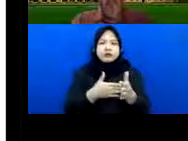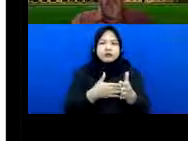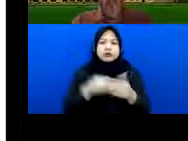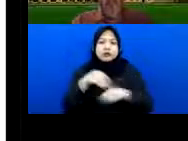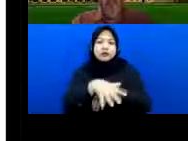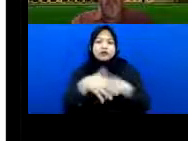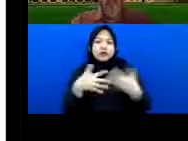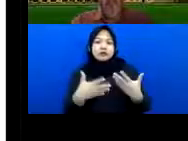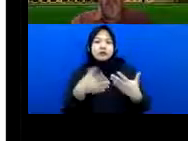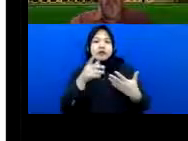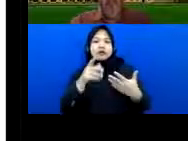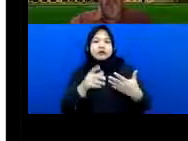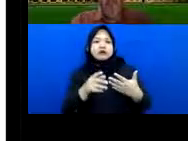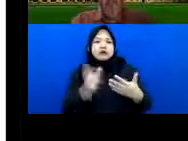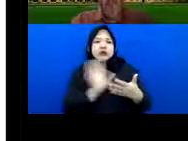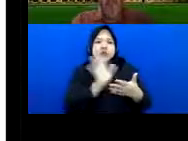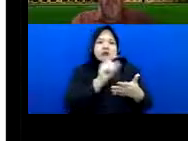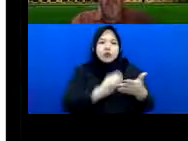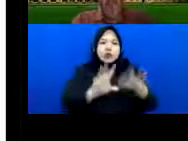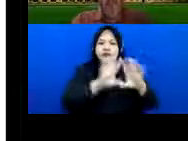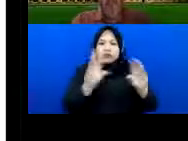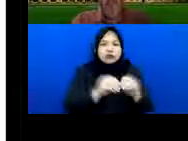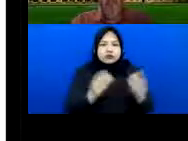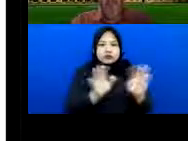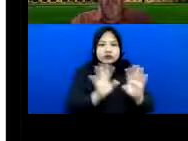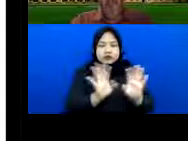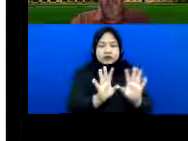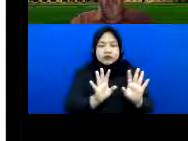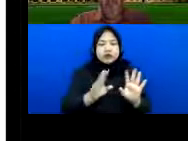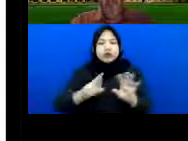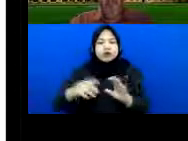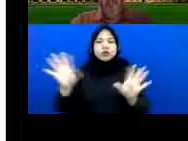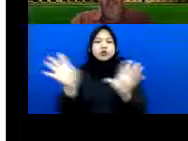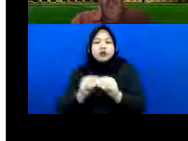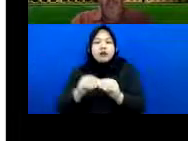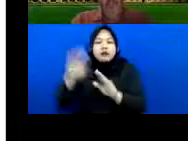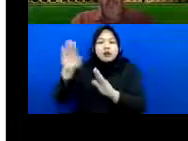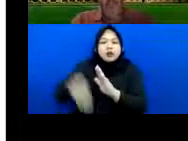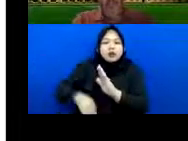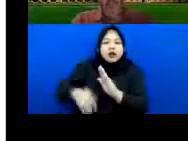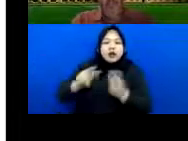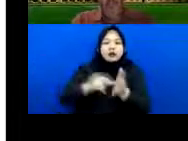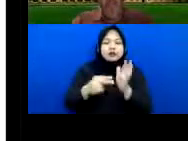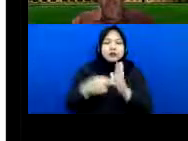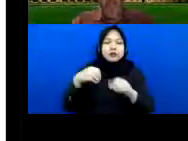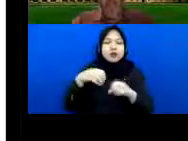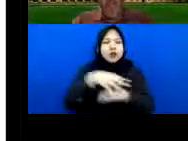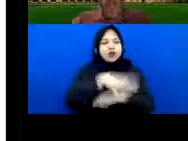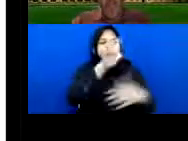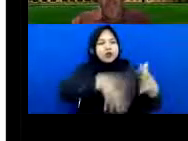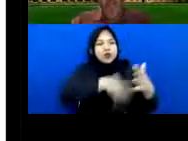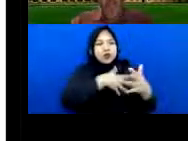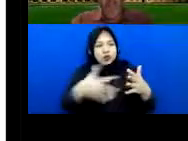affect the inclusivity of schools. The lack of human resources can also affect the development of a curriculum that